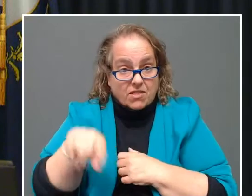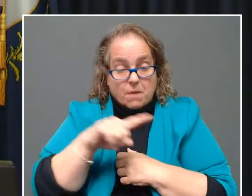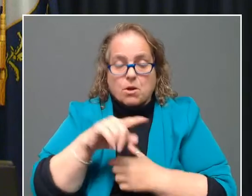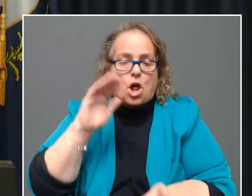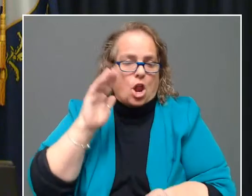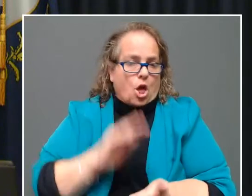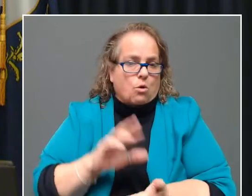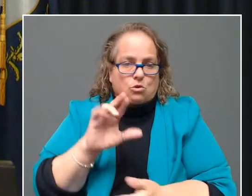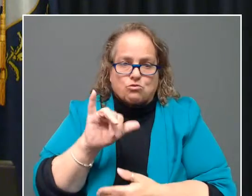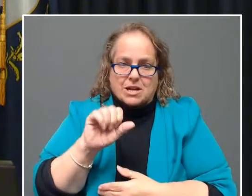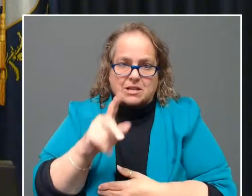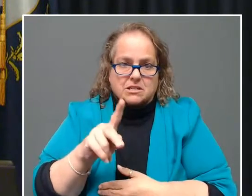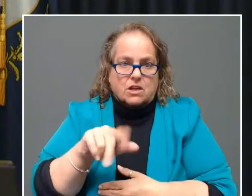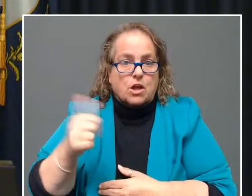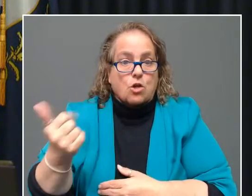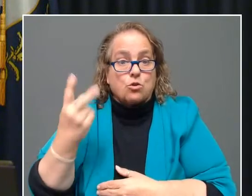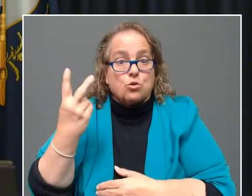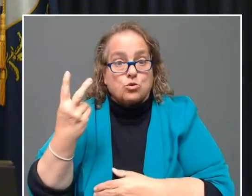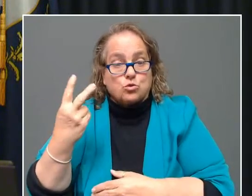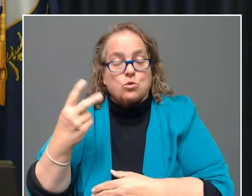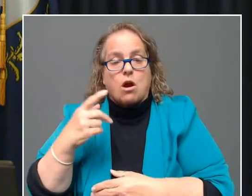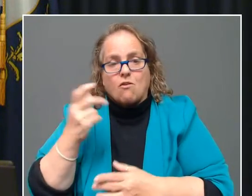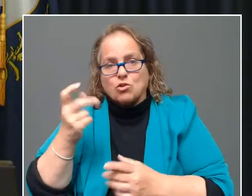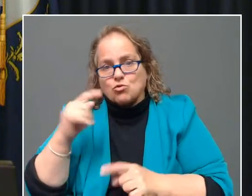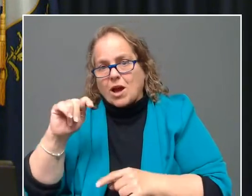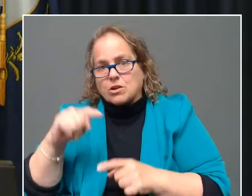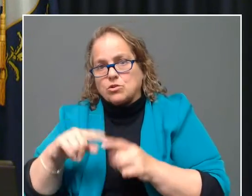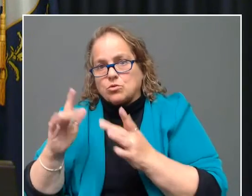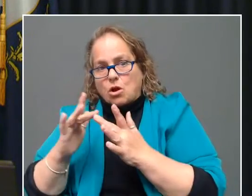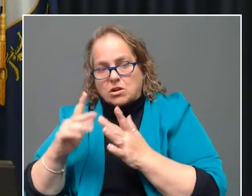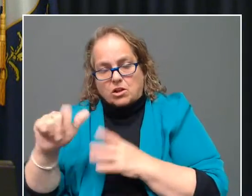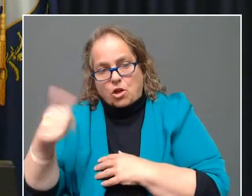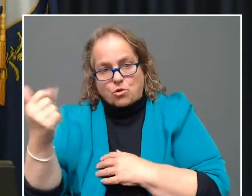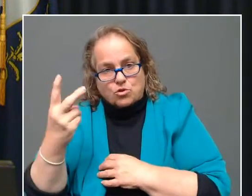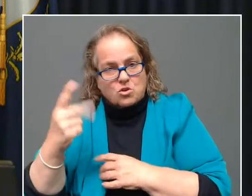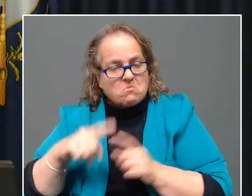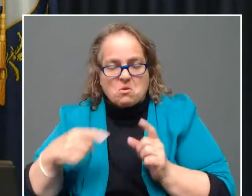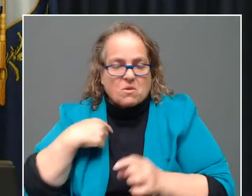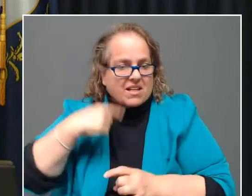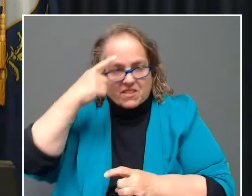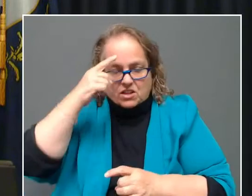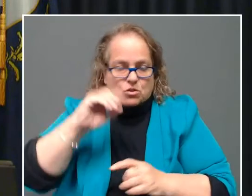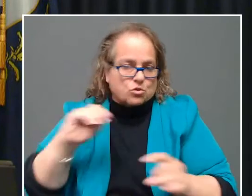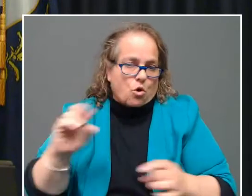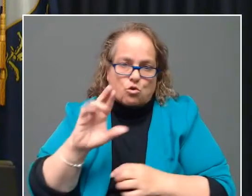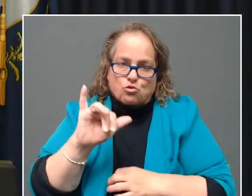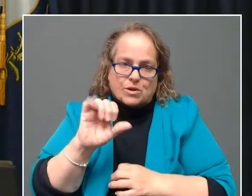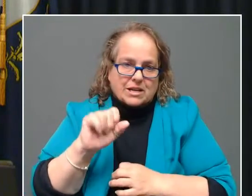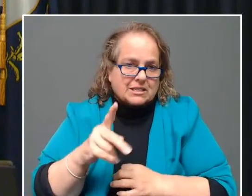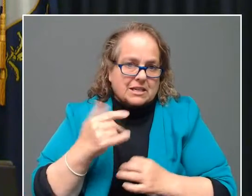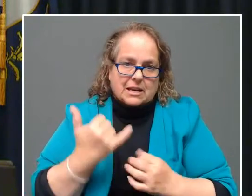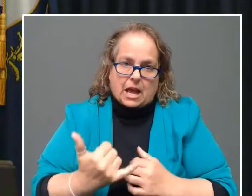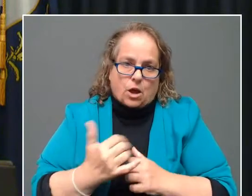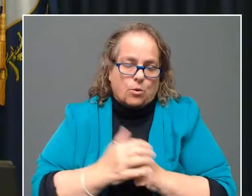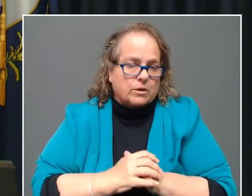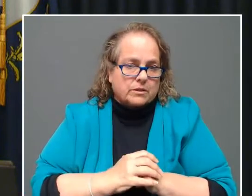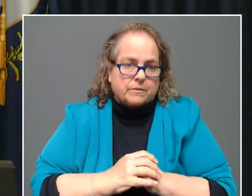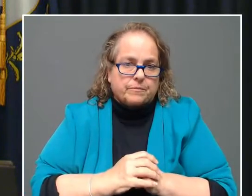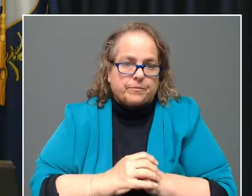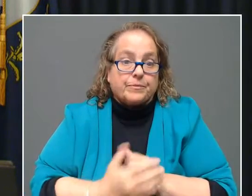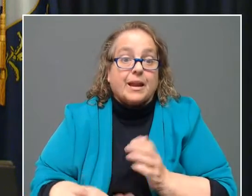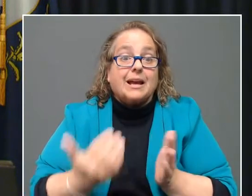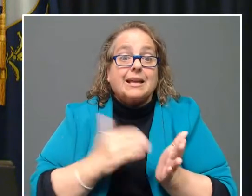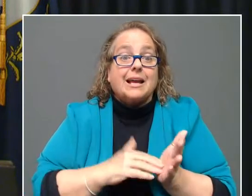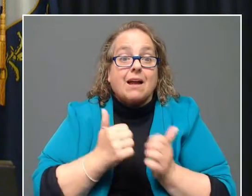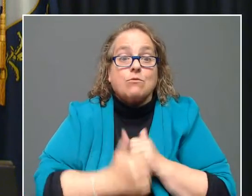are still being worked at being contacted. We don't think that there is a risk there right now. Again, everybody keep it